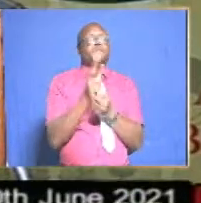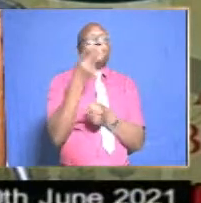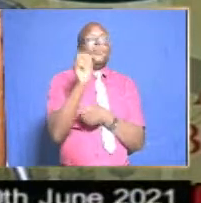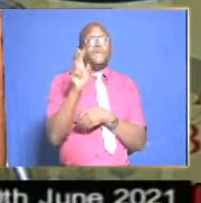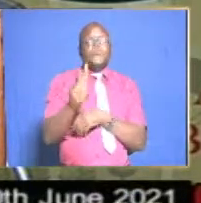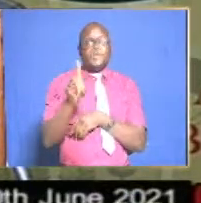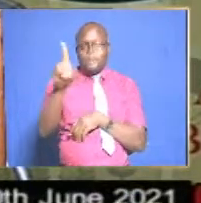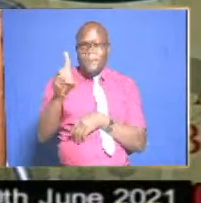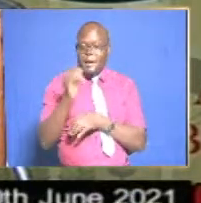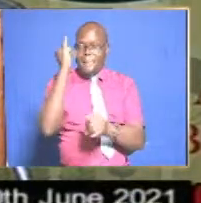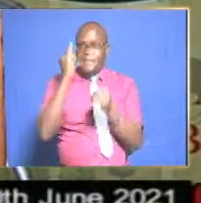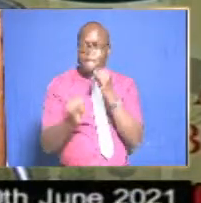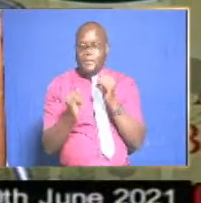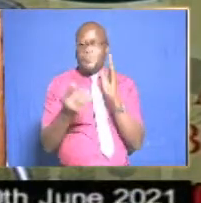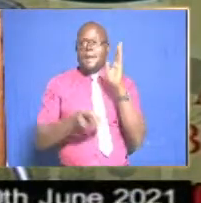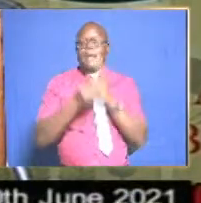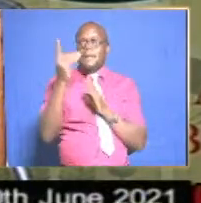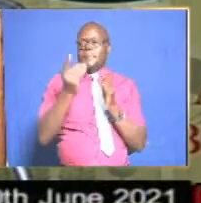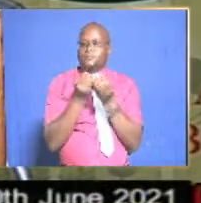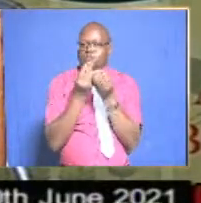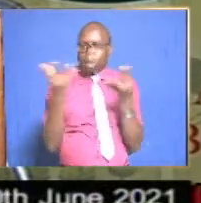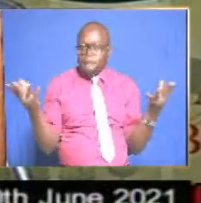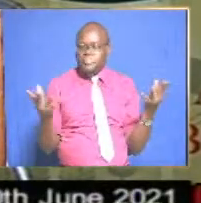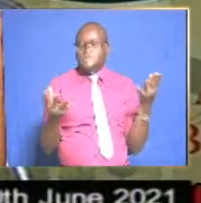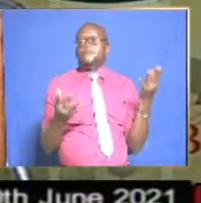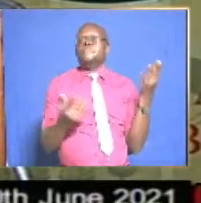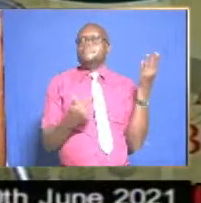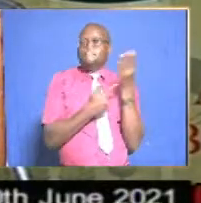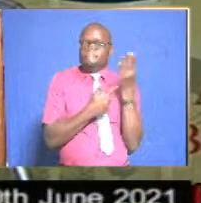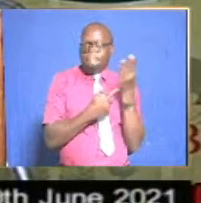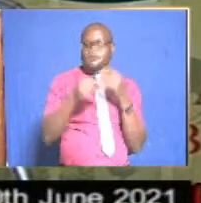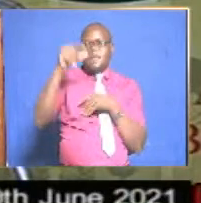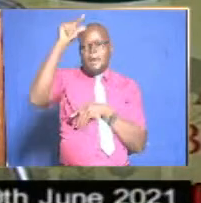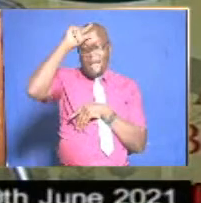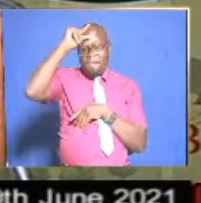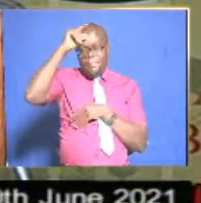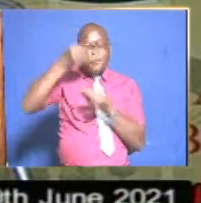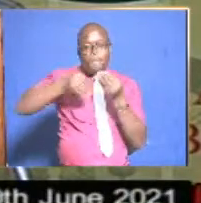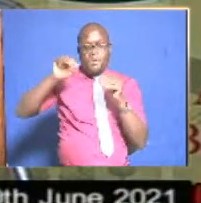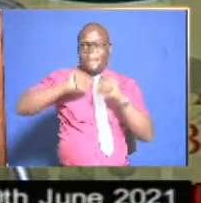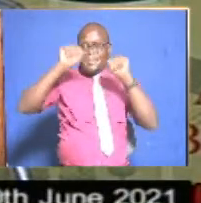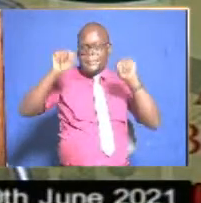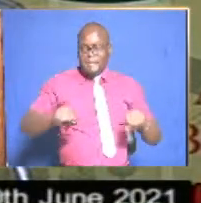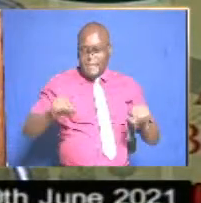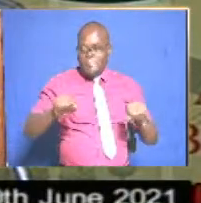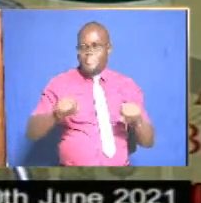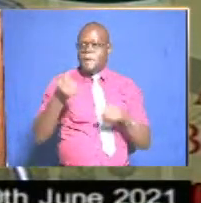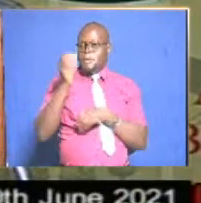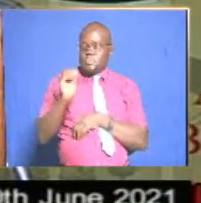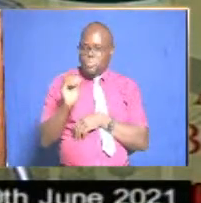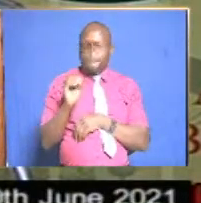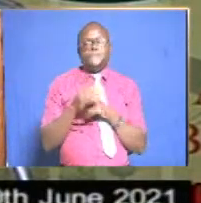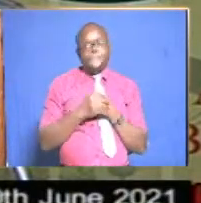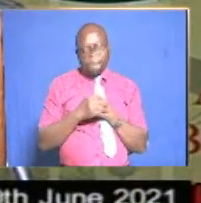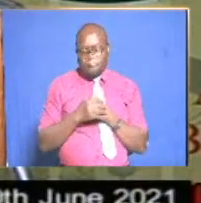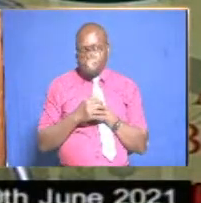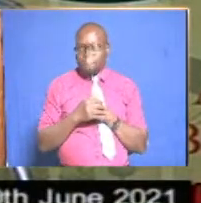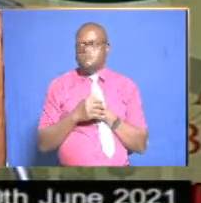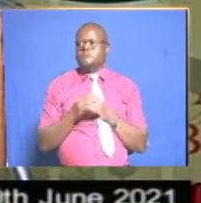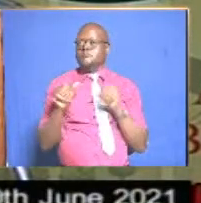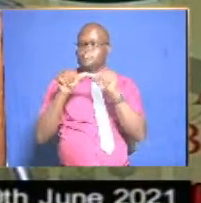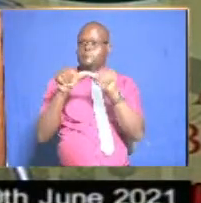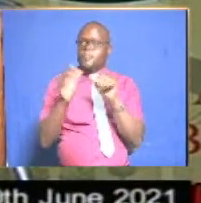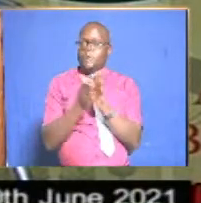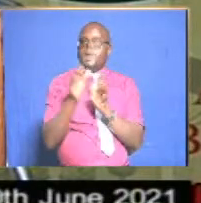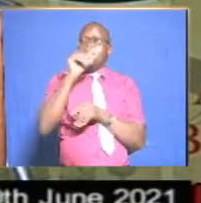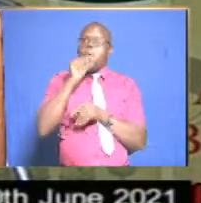will be the final date for rolling out the electronic government procurement system and therefore discontinuation of the